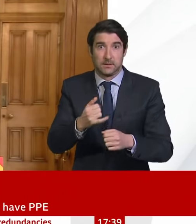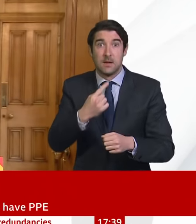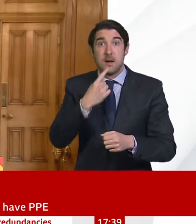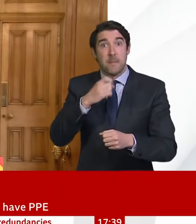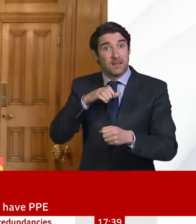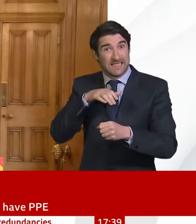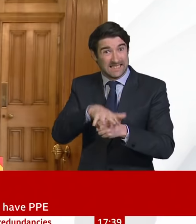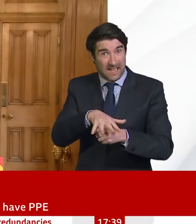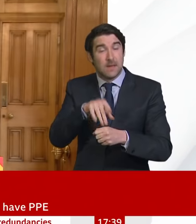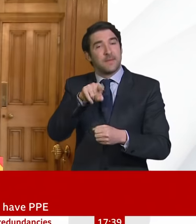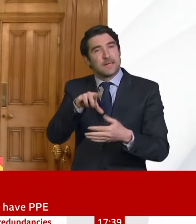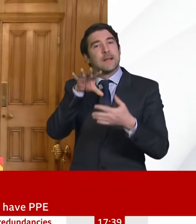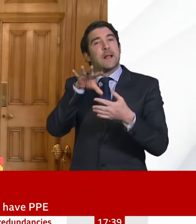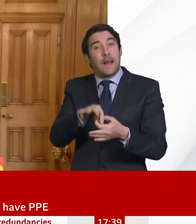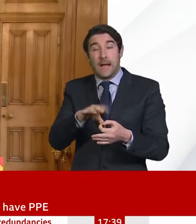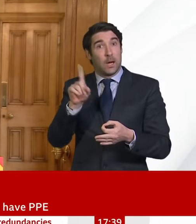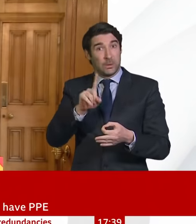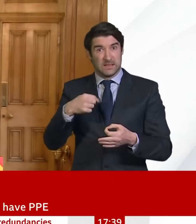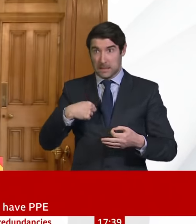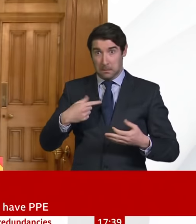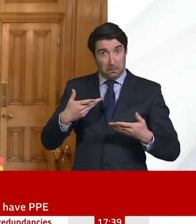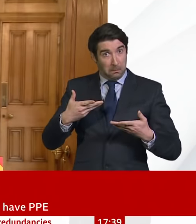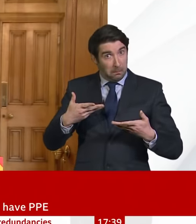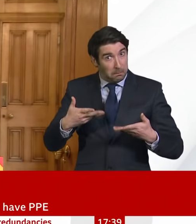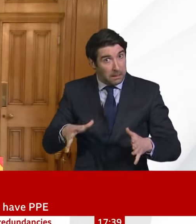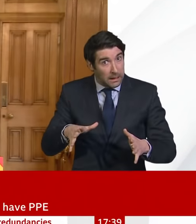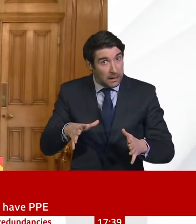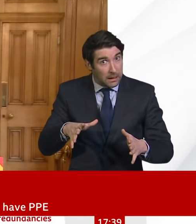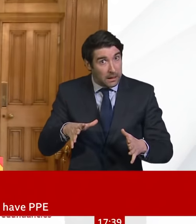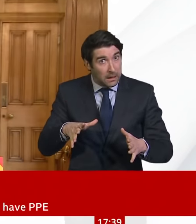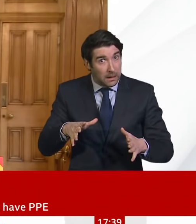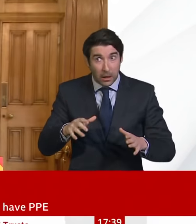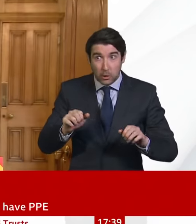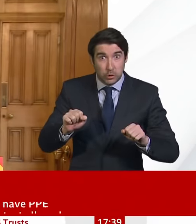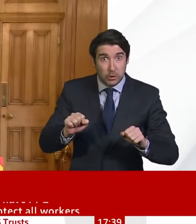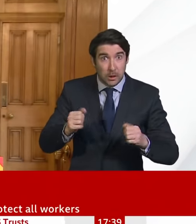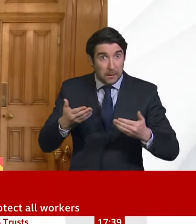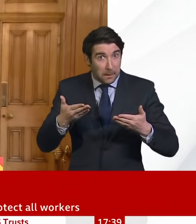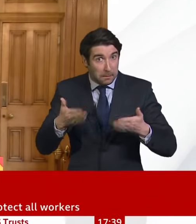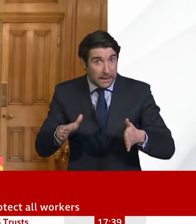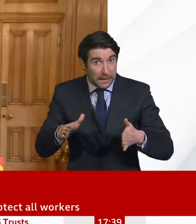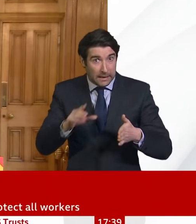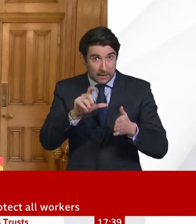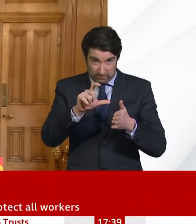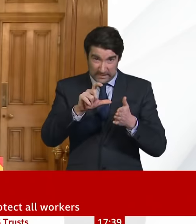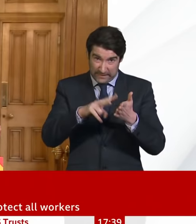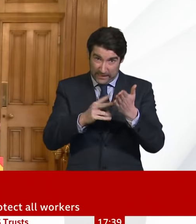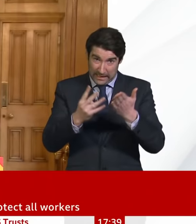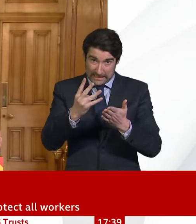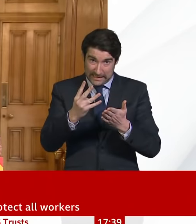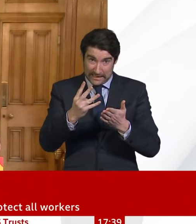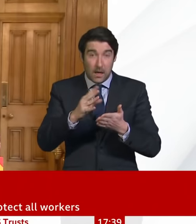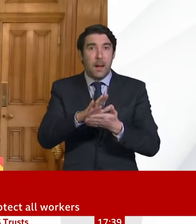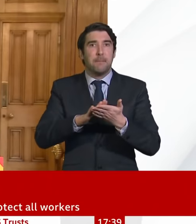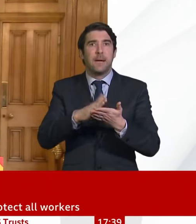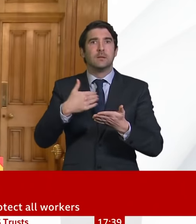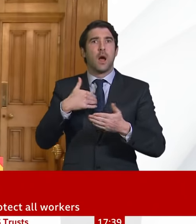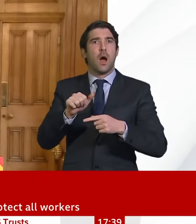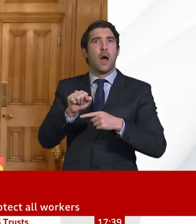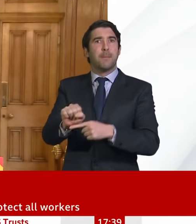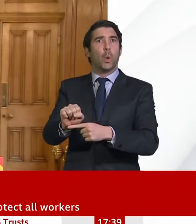immune. These tests are done by taking a blood sample and looking for the presence of the right COVID-19 antibodies. These could potentially be